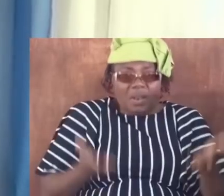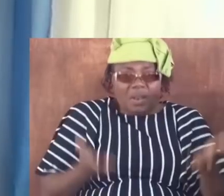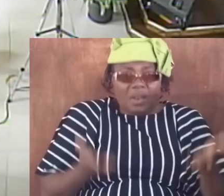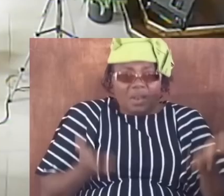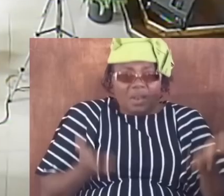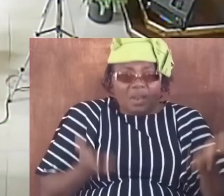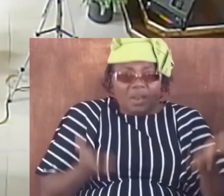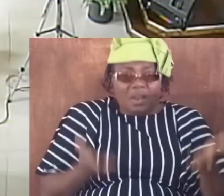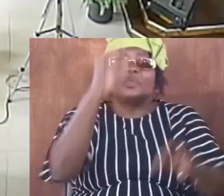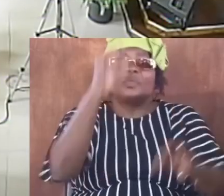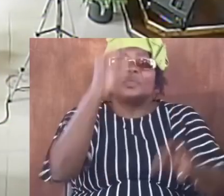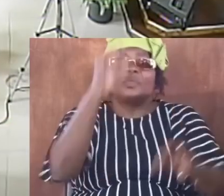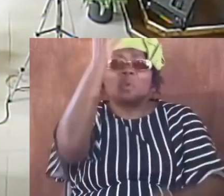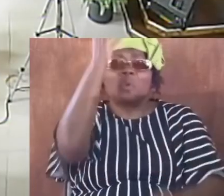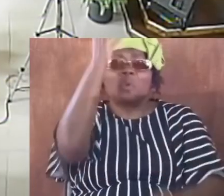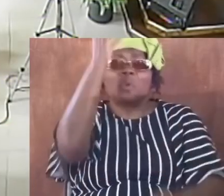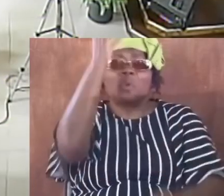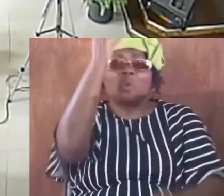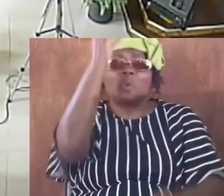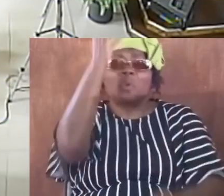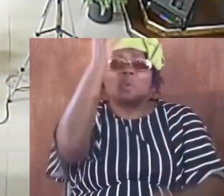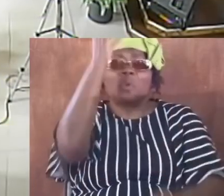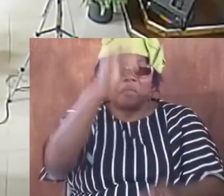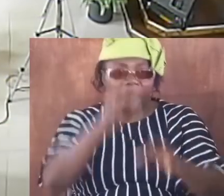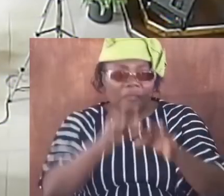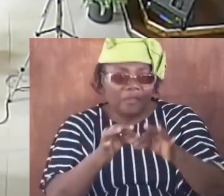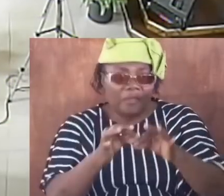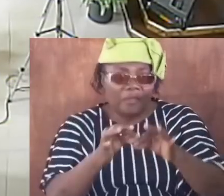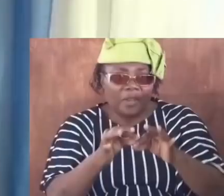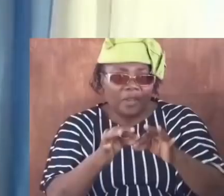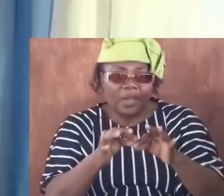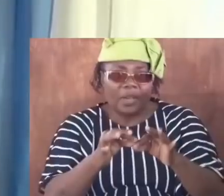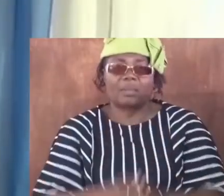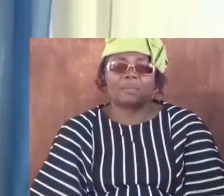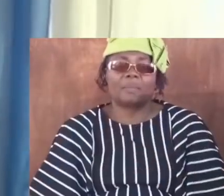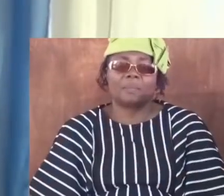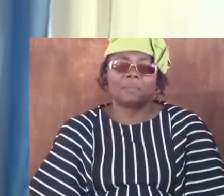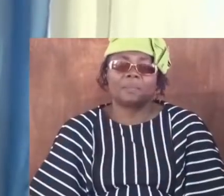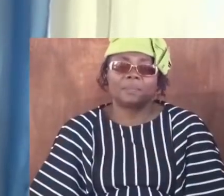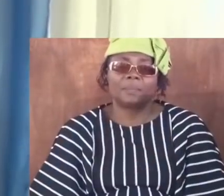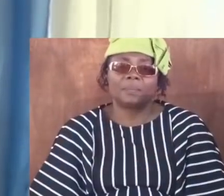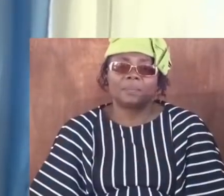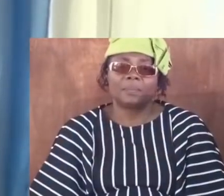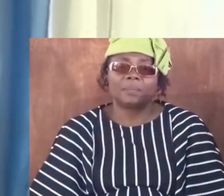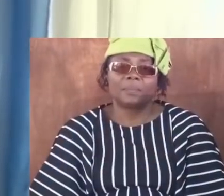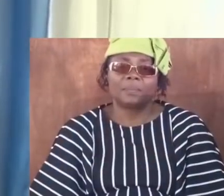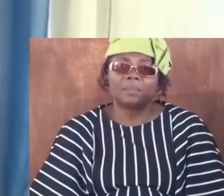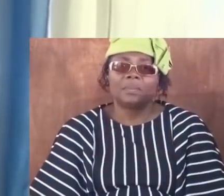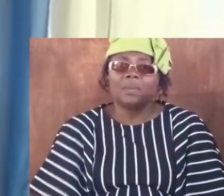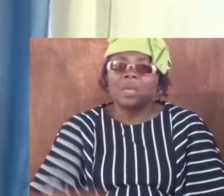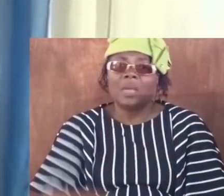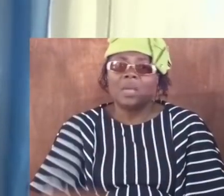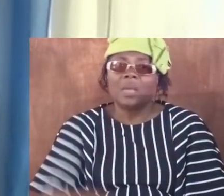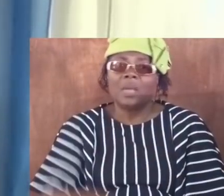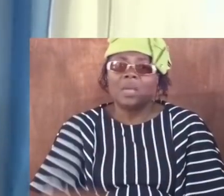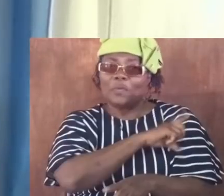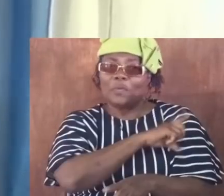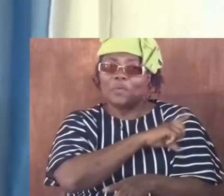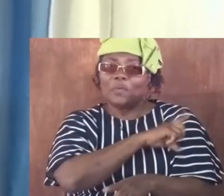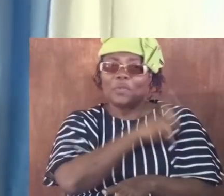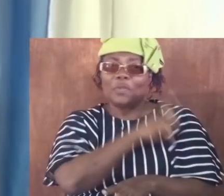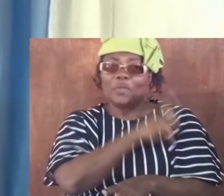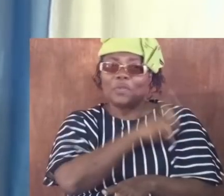you in the name of the Lord. Let's continue to hold on to him. Let's continue to believe him. Let's continue to trust